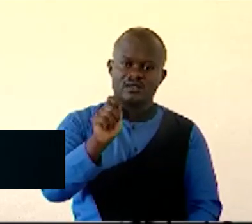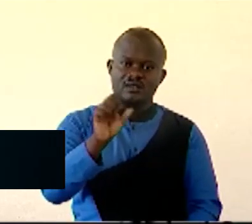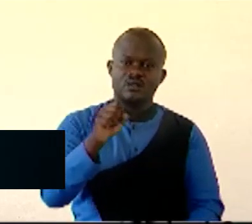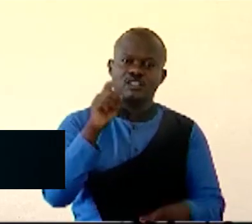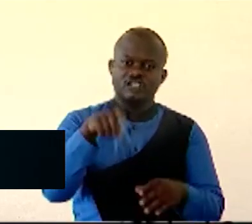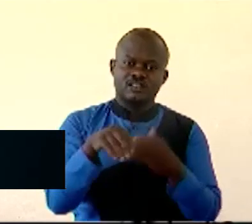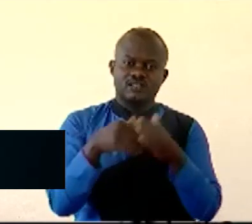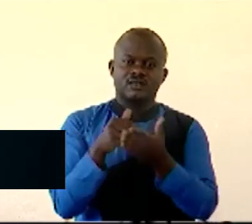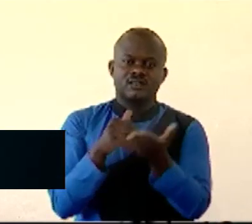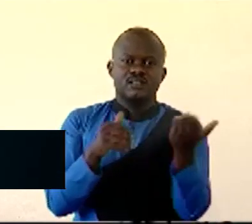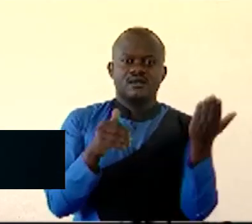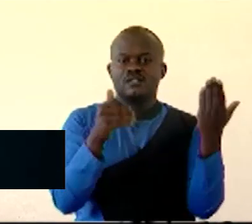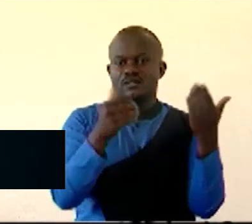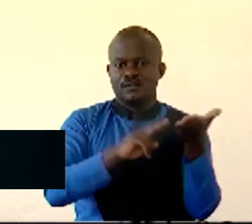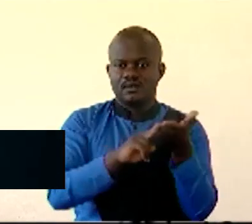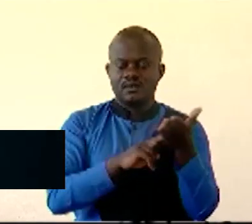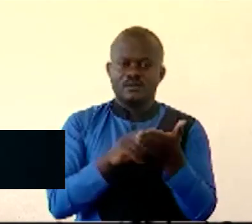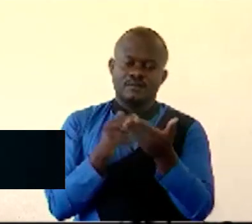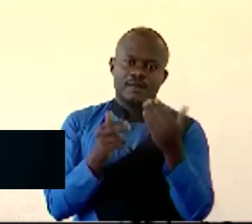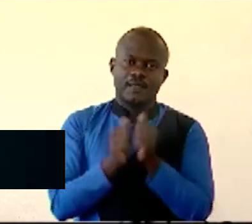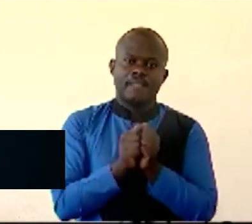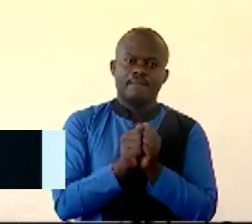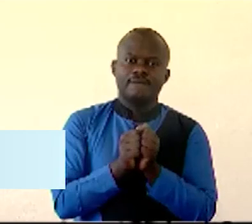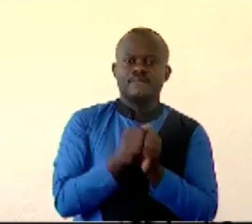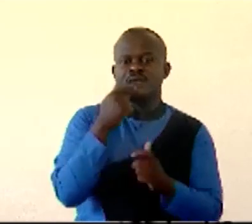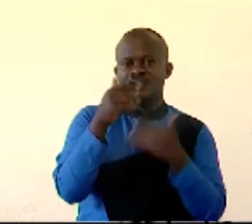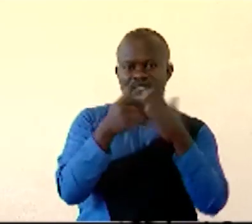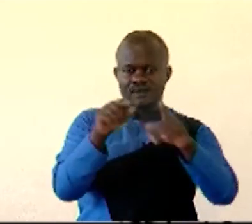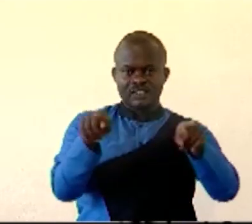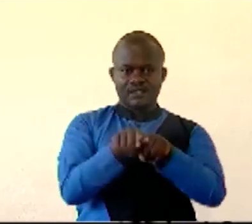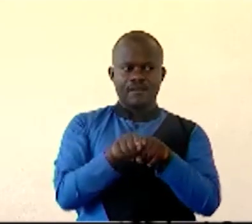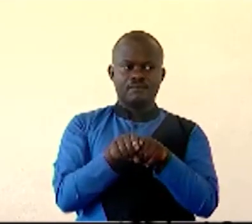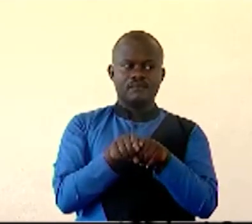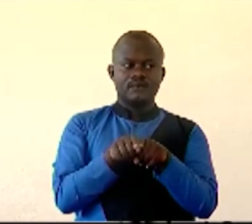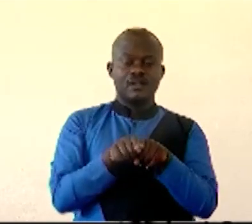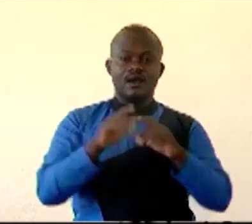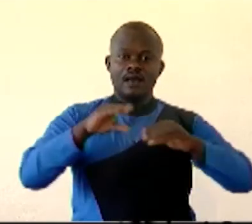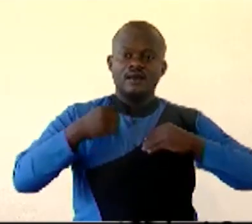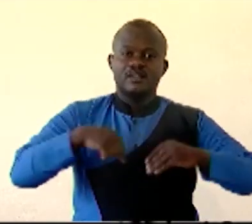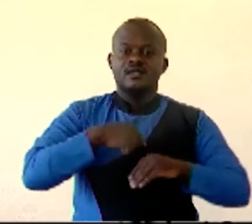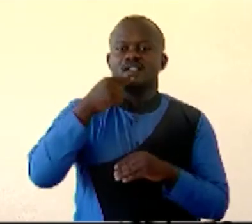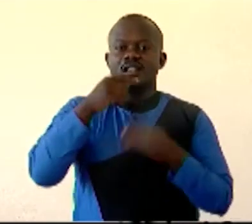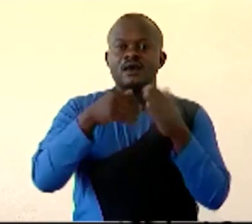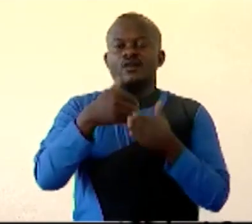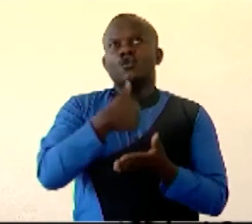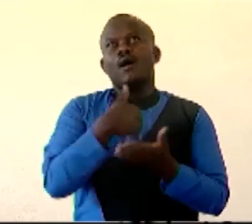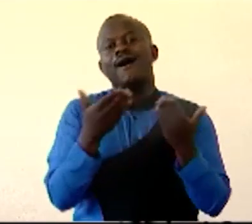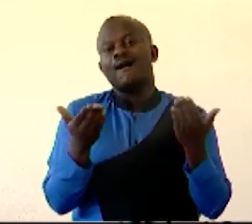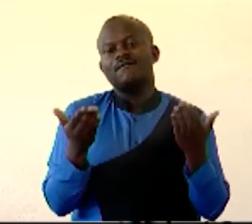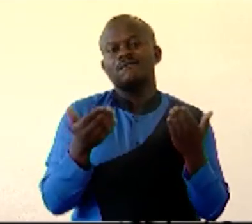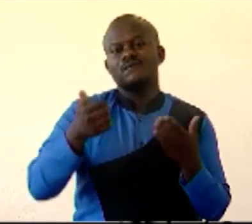needed has been used up. It is the same. Let's say that you have